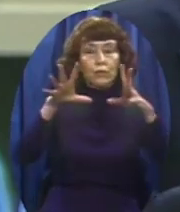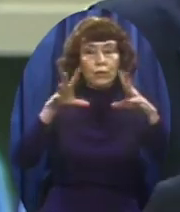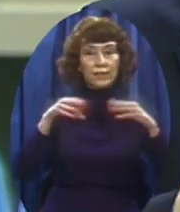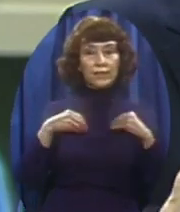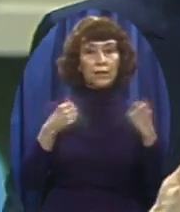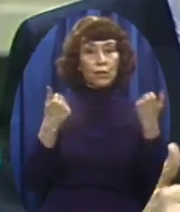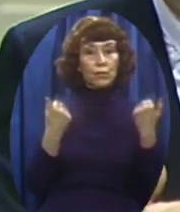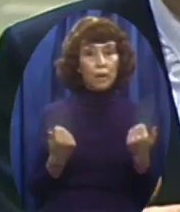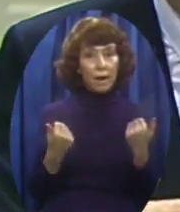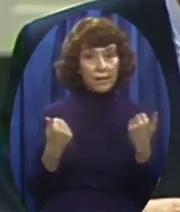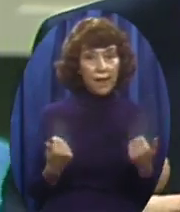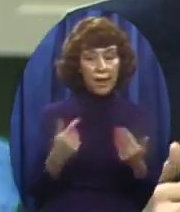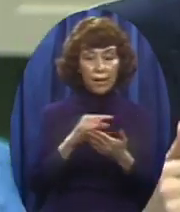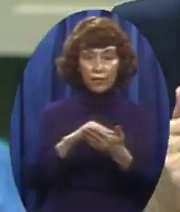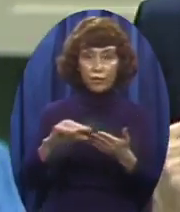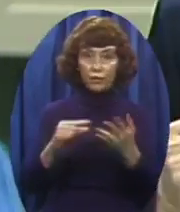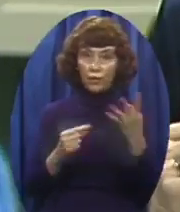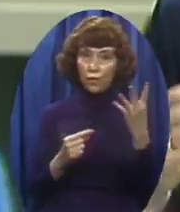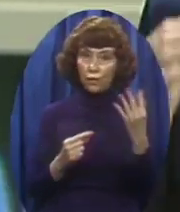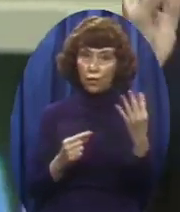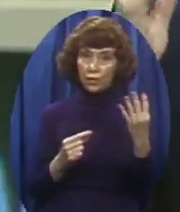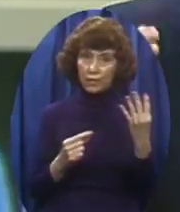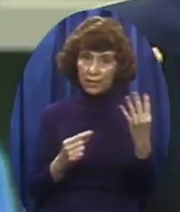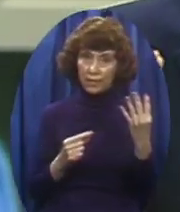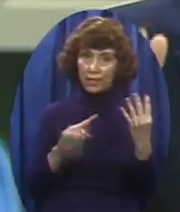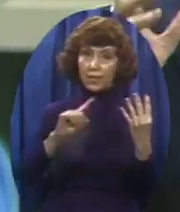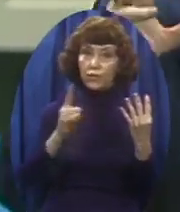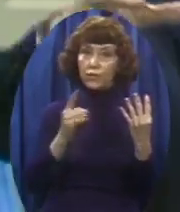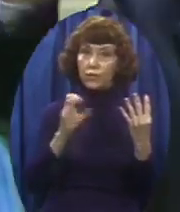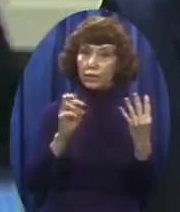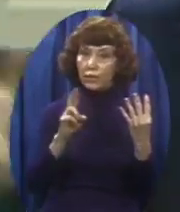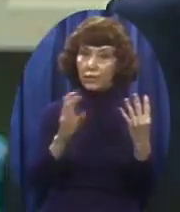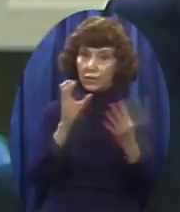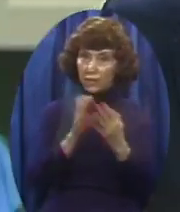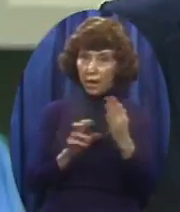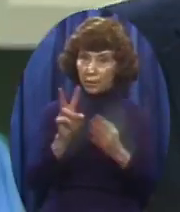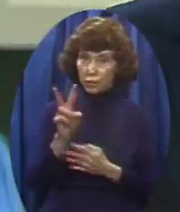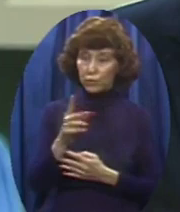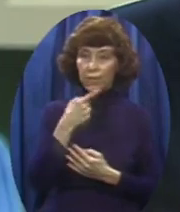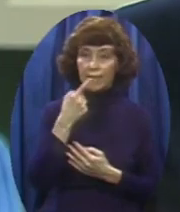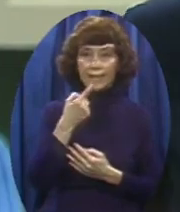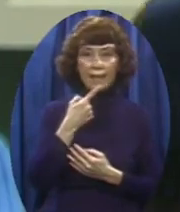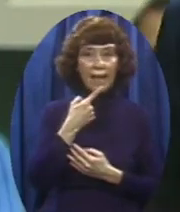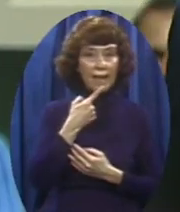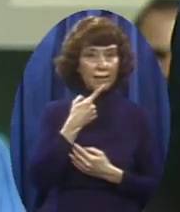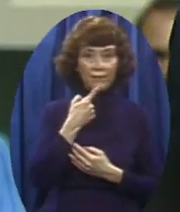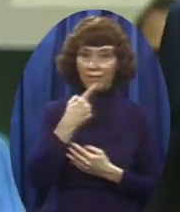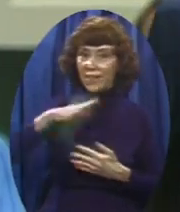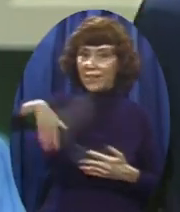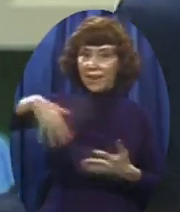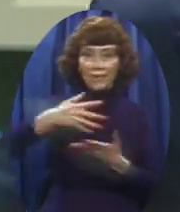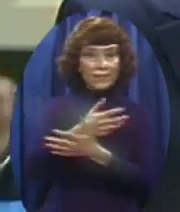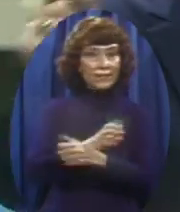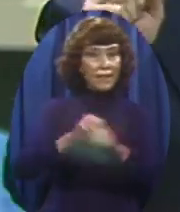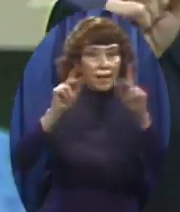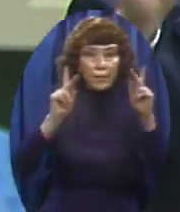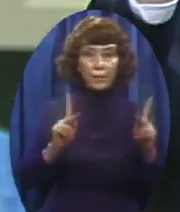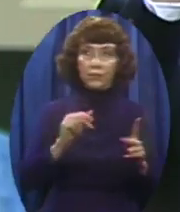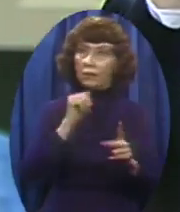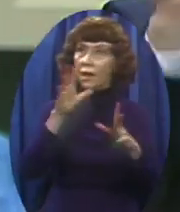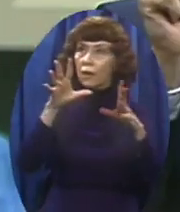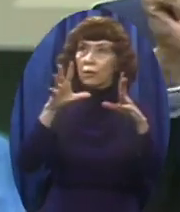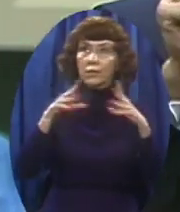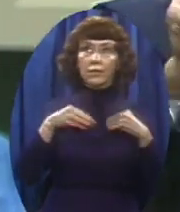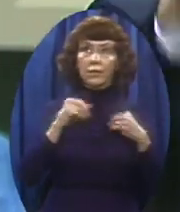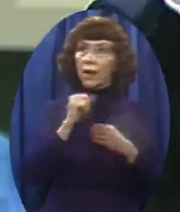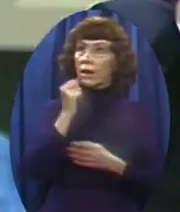verse 14 of that second chapter of 1 Corinthians says, the natural man, the unregenerate man, receiveth not the things of the Spirit of God. They must